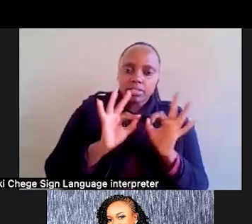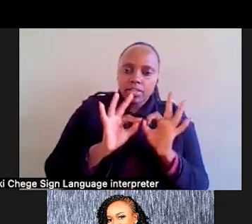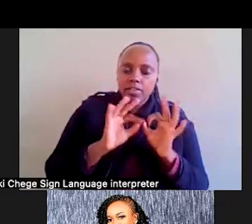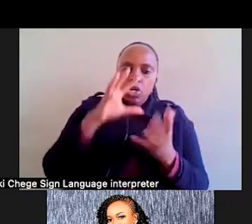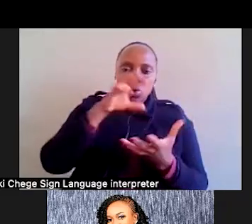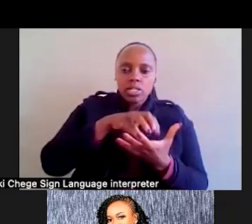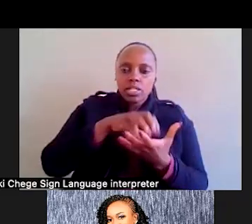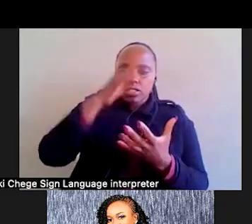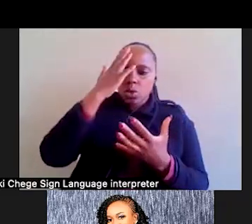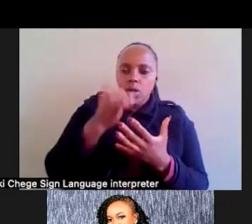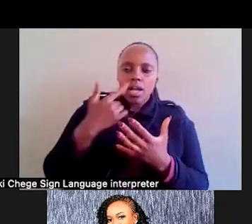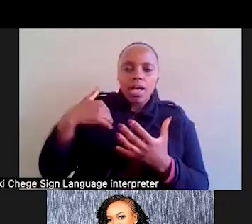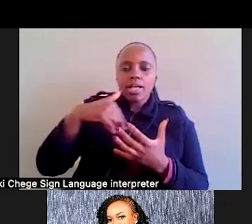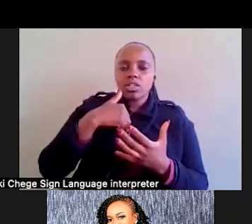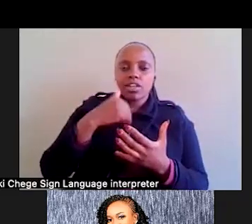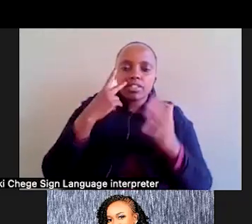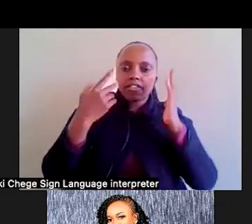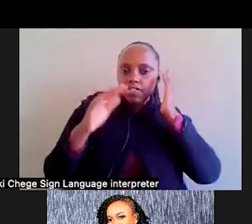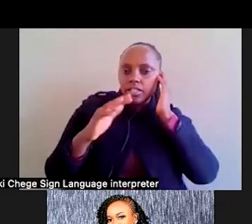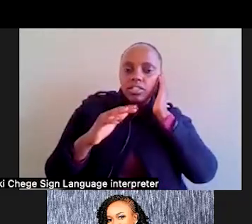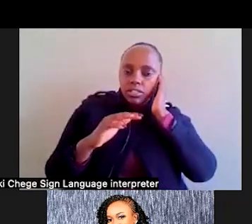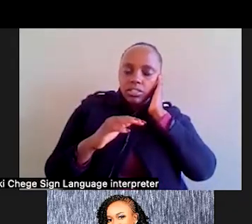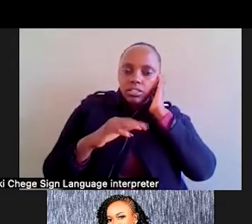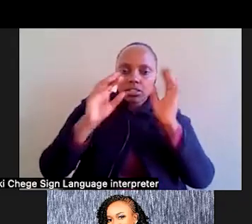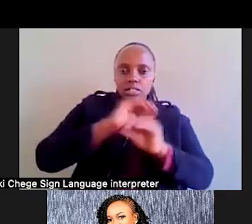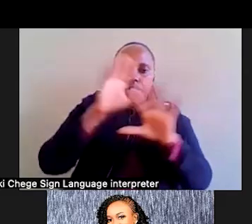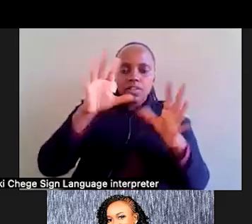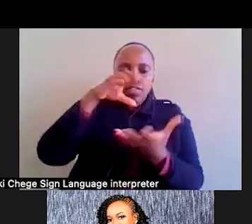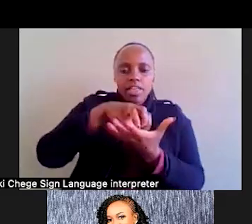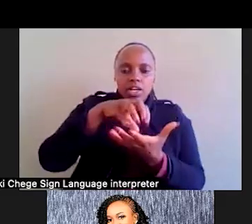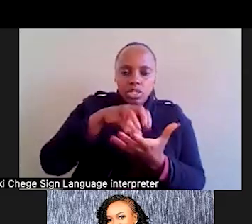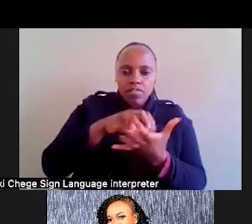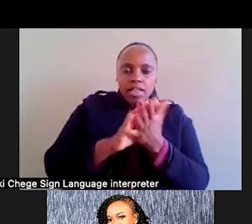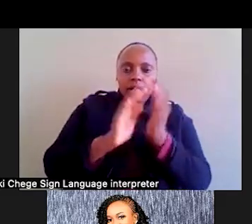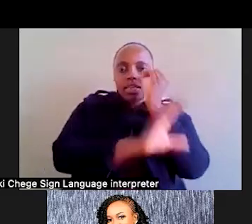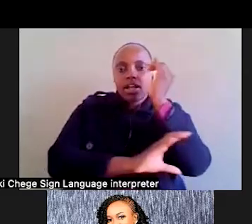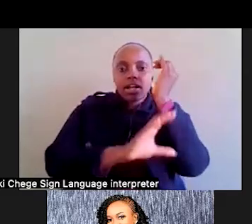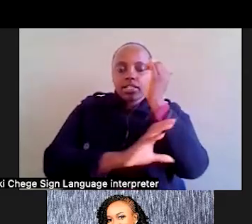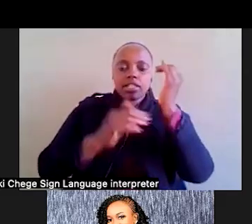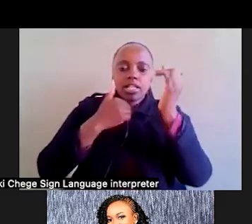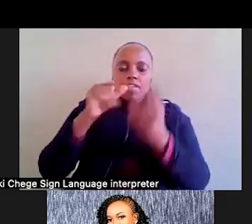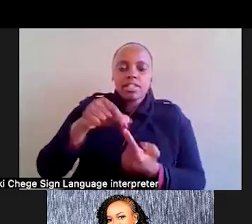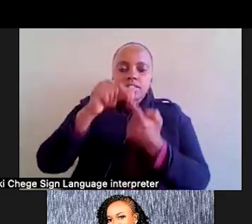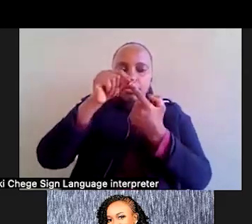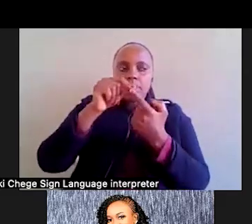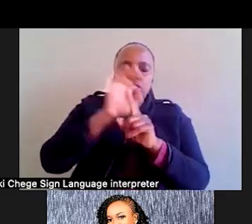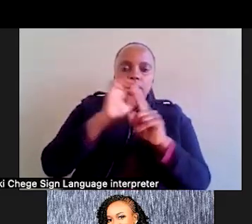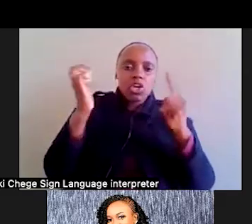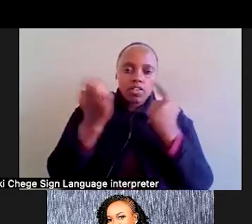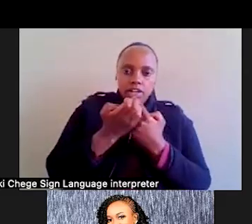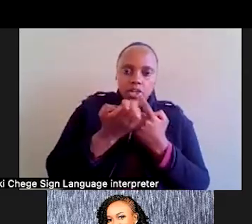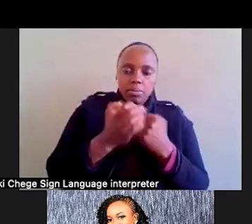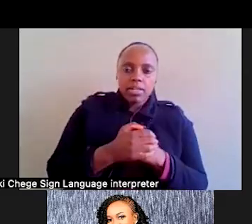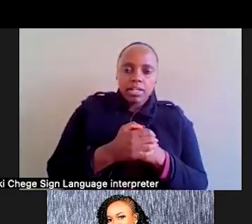context, because we have also noted that clearly that the context and the countries have got unique environments.